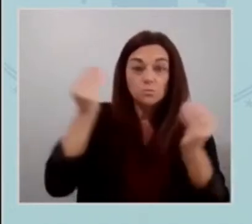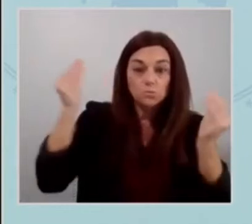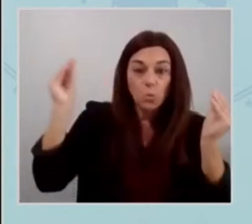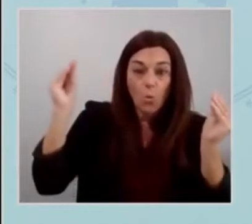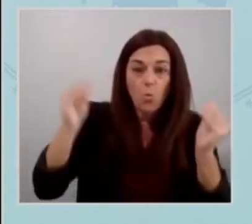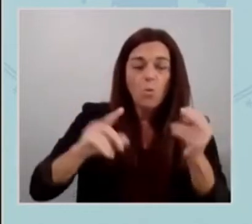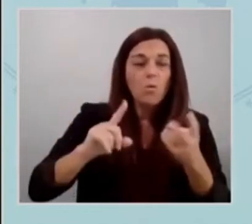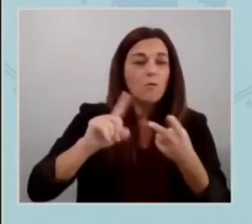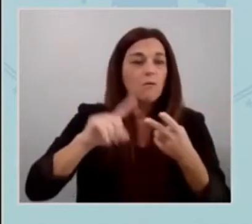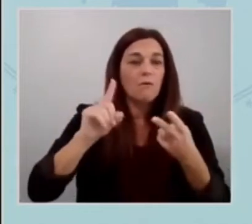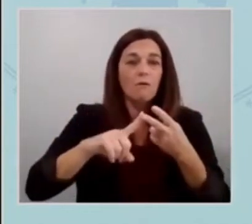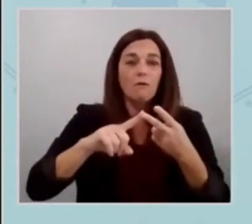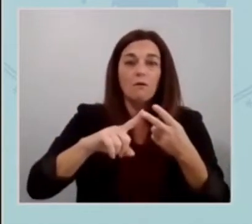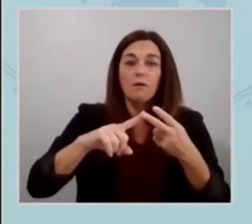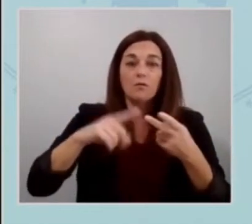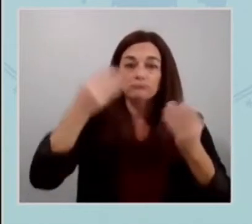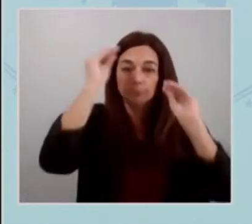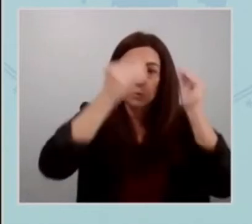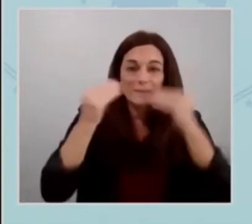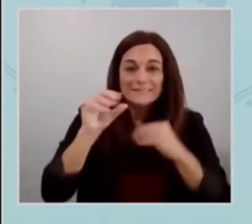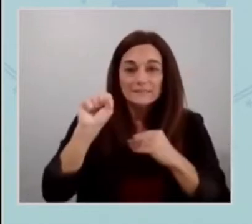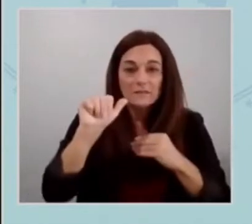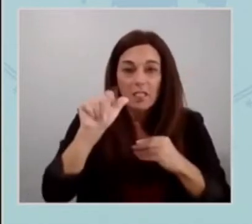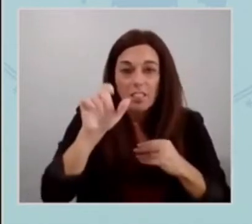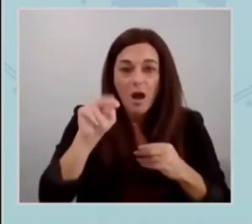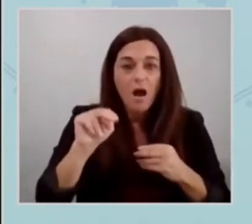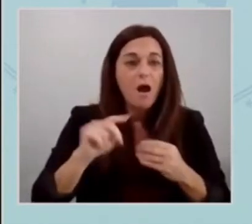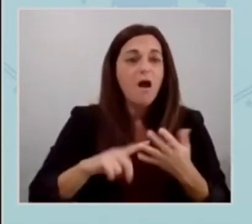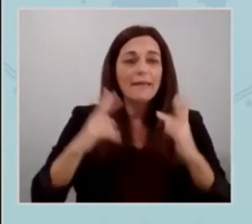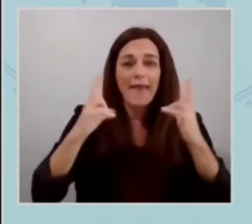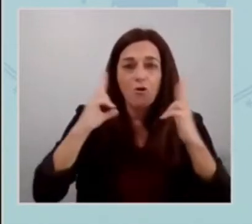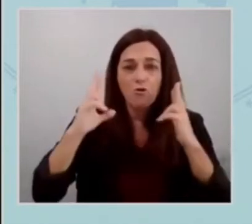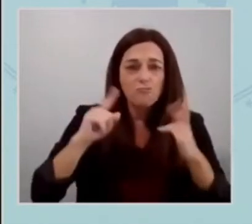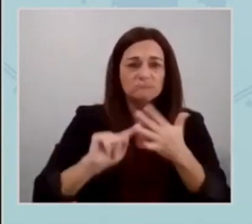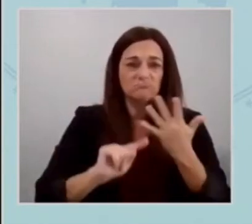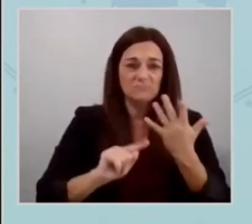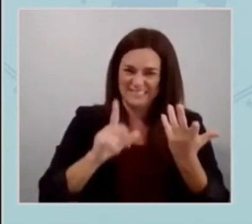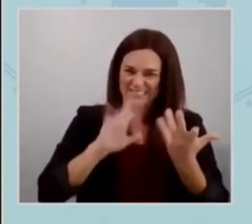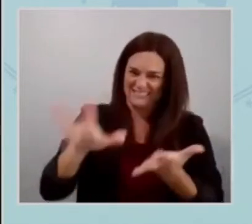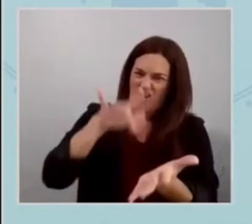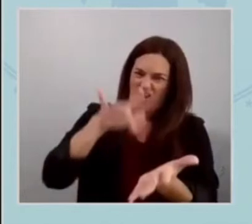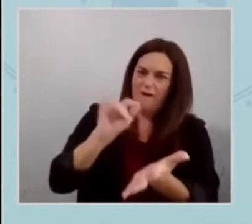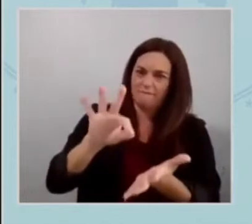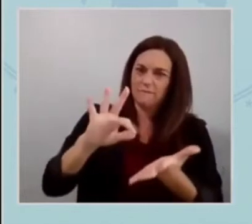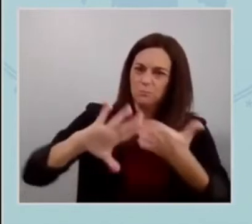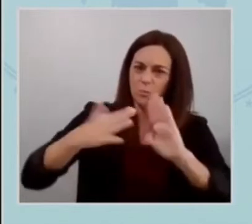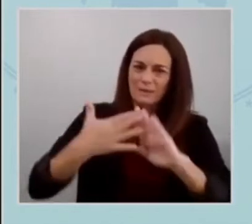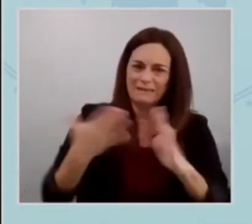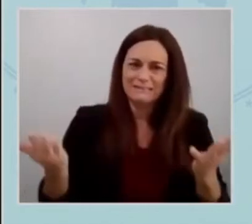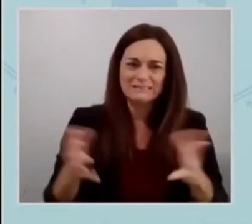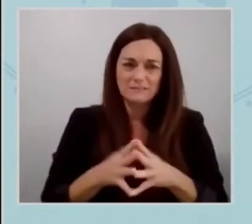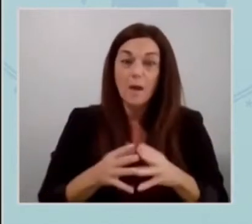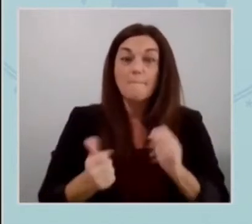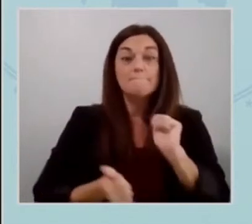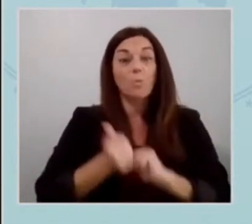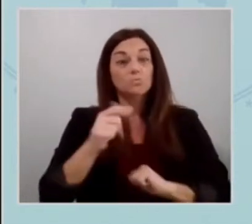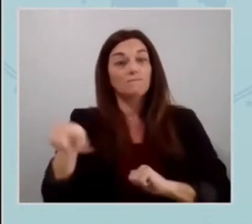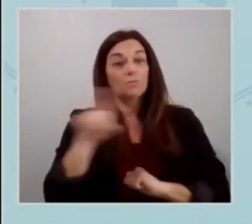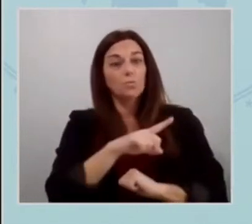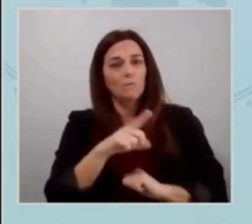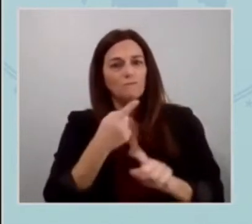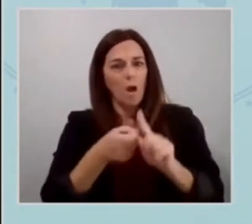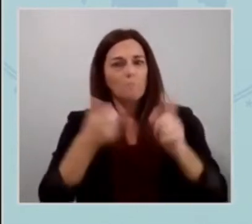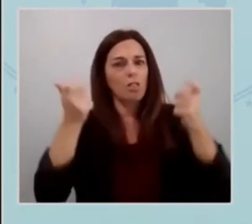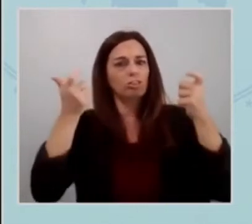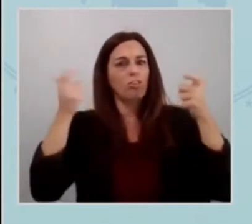business. The center, whether it's the local grocery store or it's the beauty salon or whatever, you know, it's the